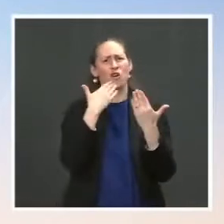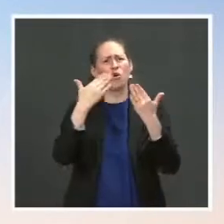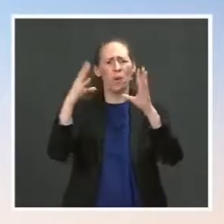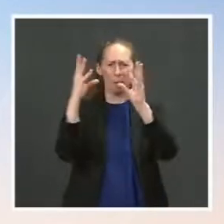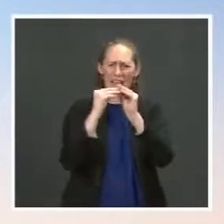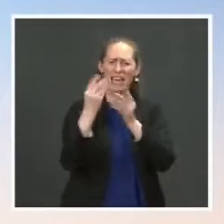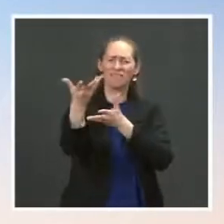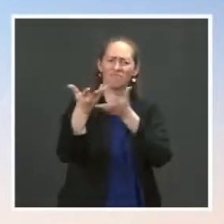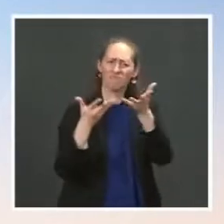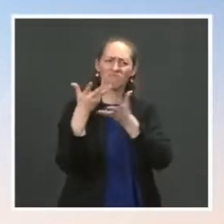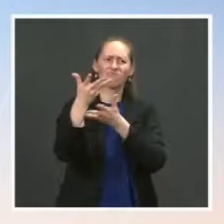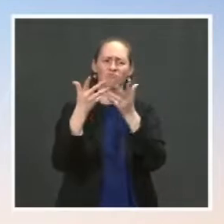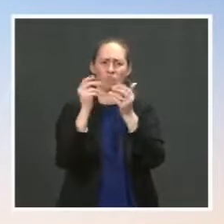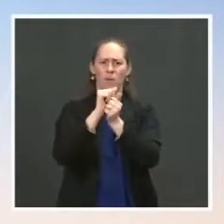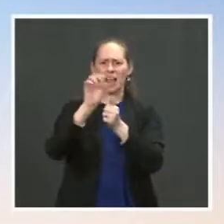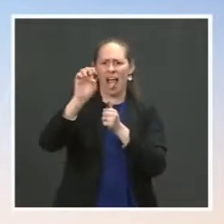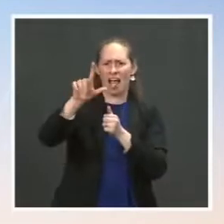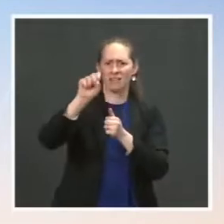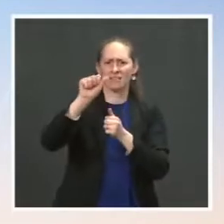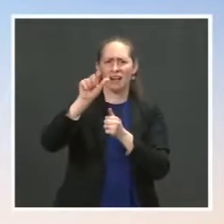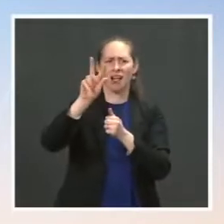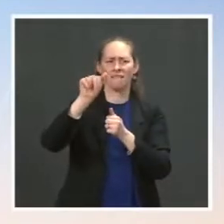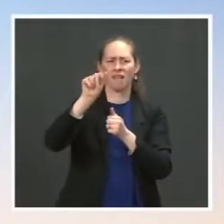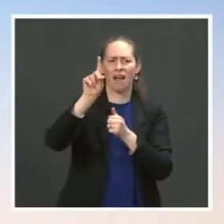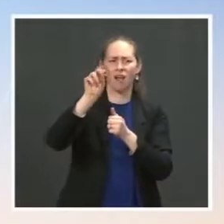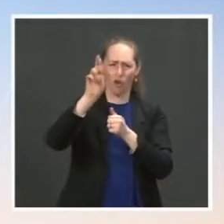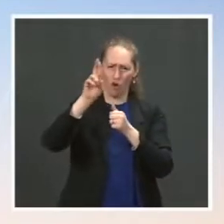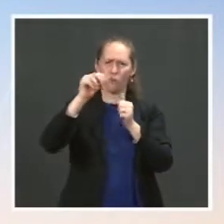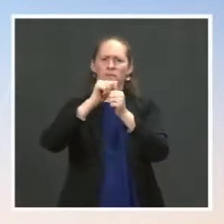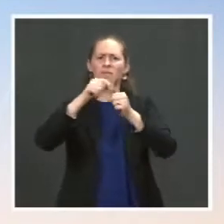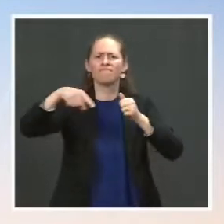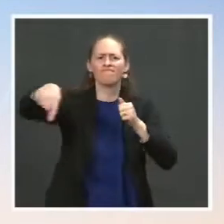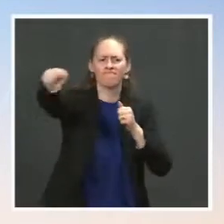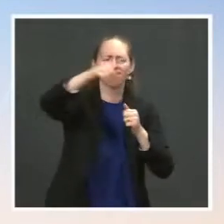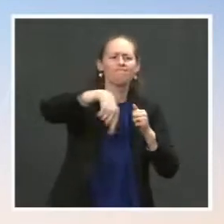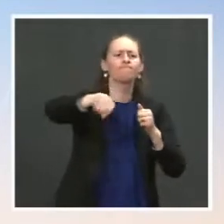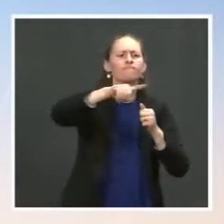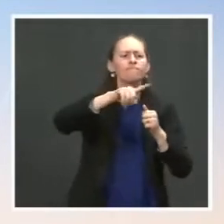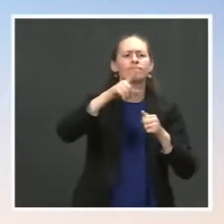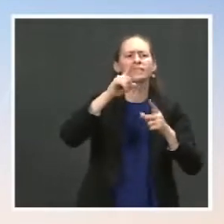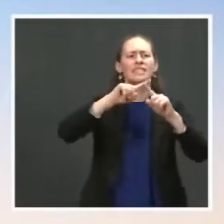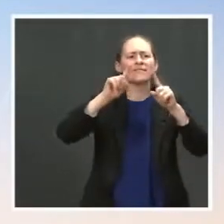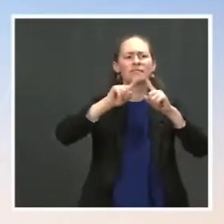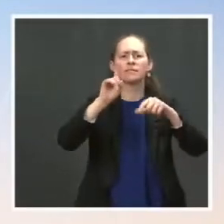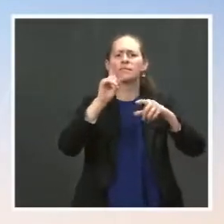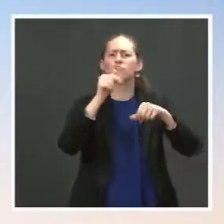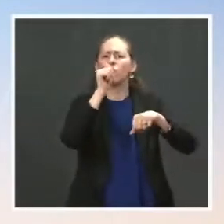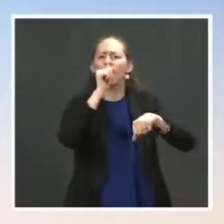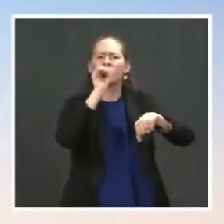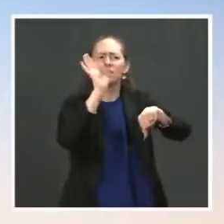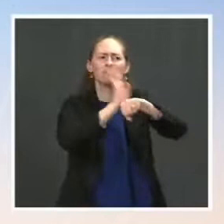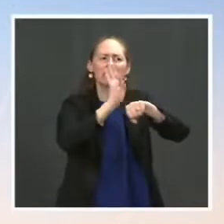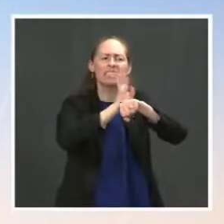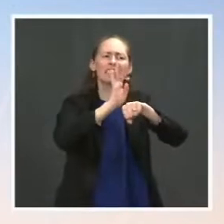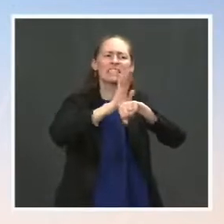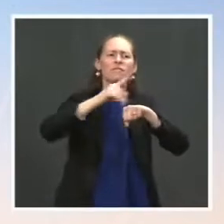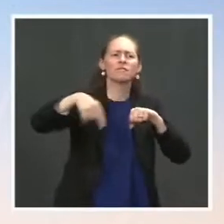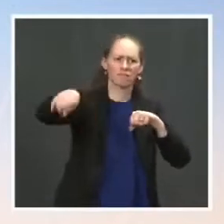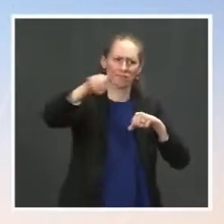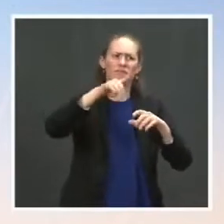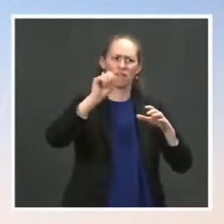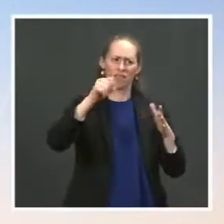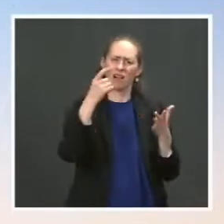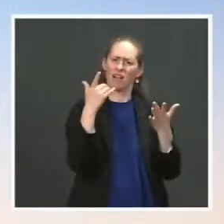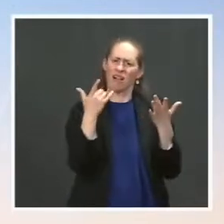attorney general, OAS representatives, members of civil society, private sector leaders, and others. So we felt it was still quite a constructive trip.